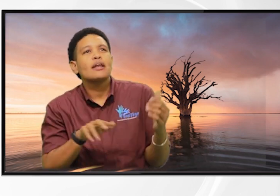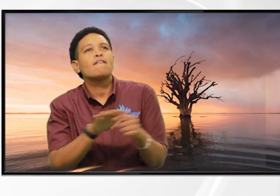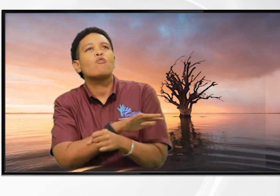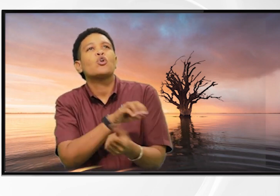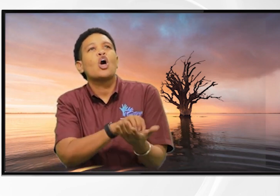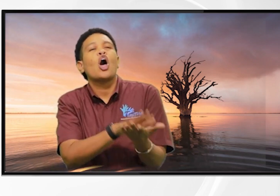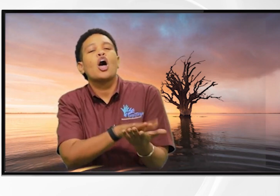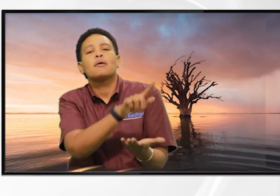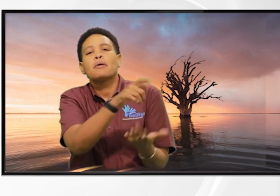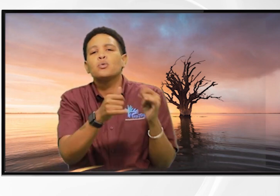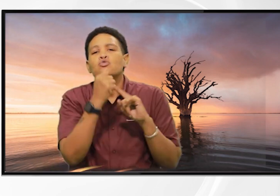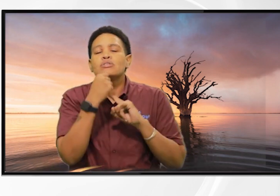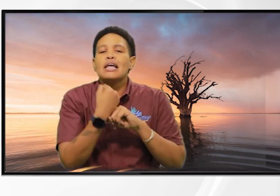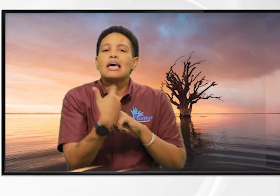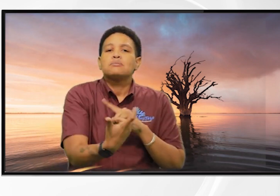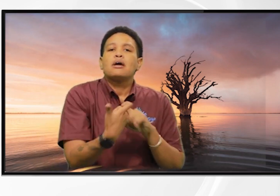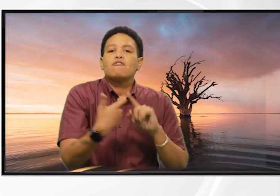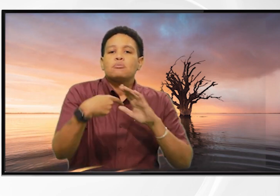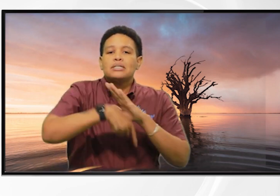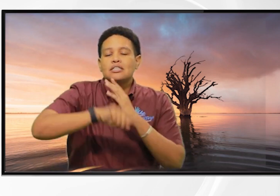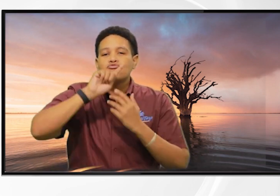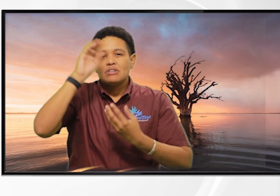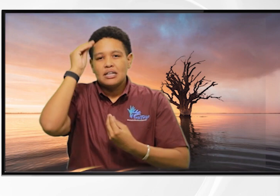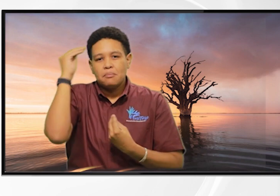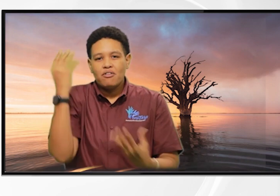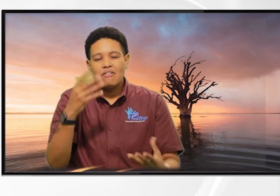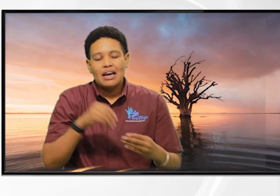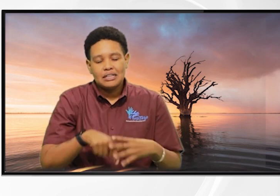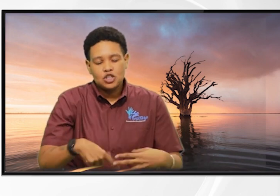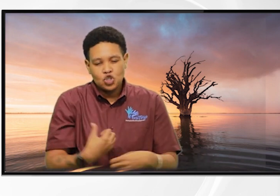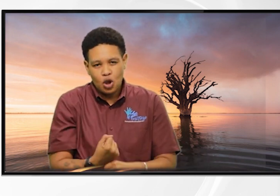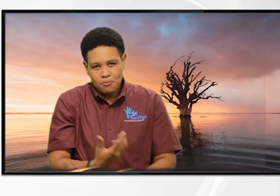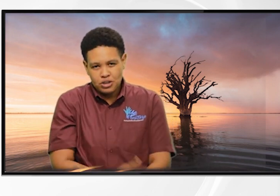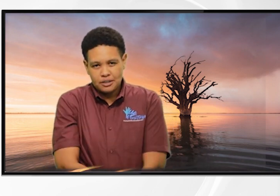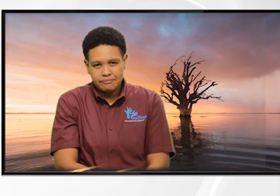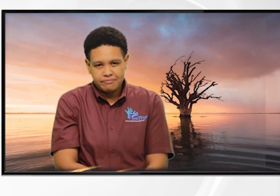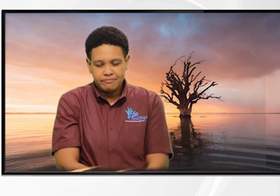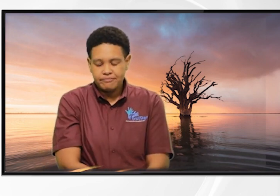document, which expands on the details provided in this summary.